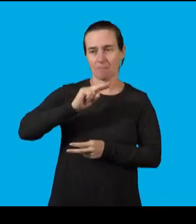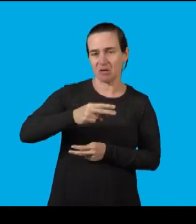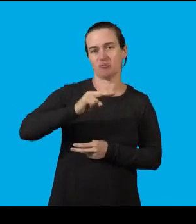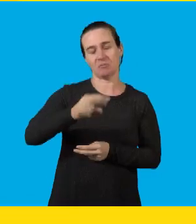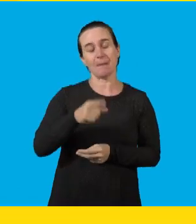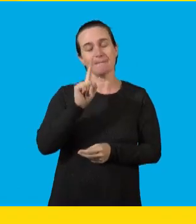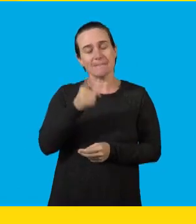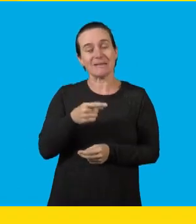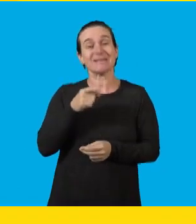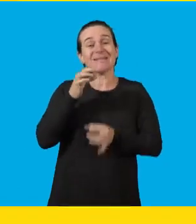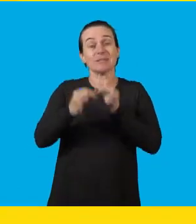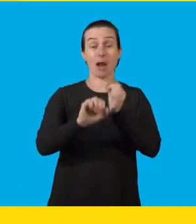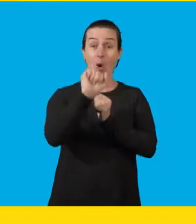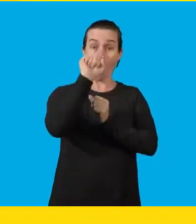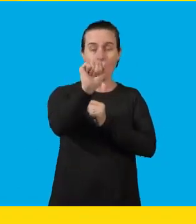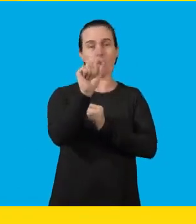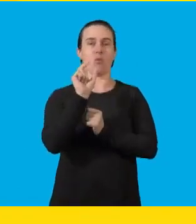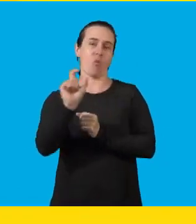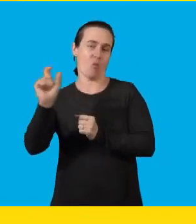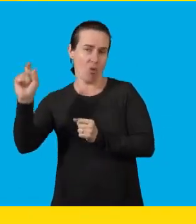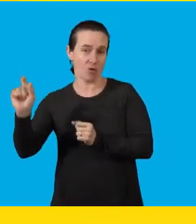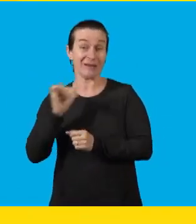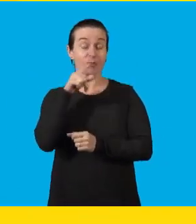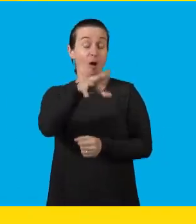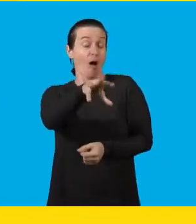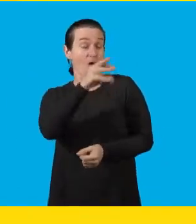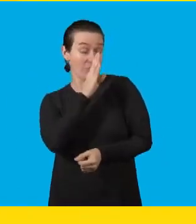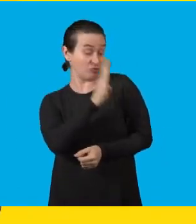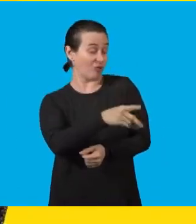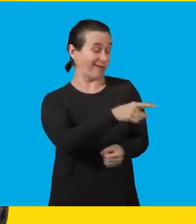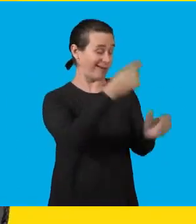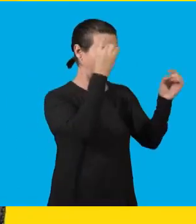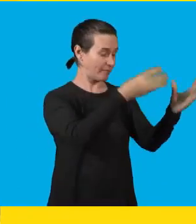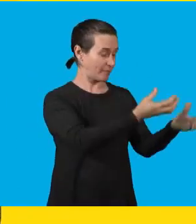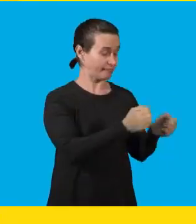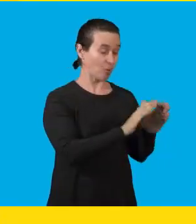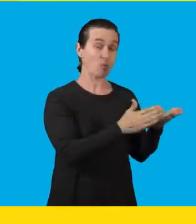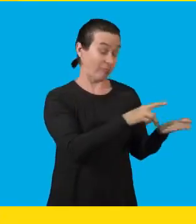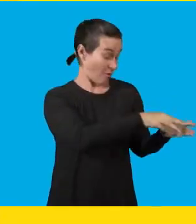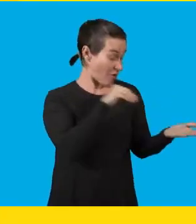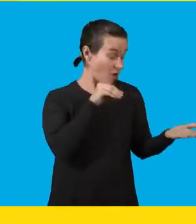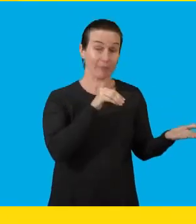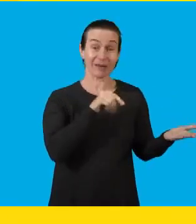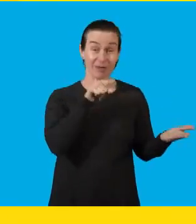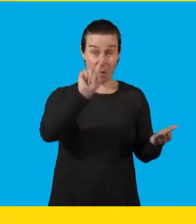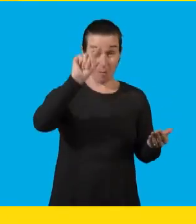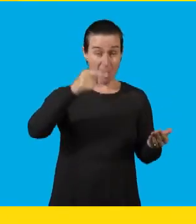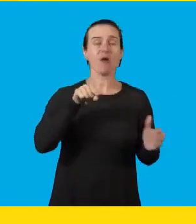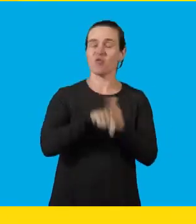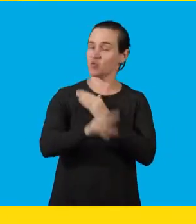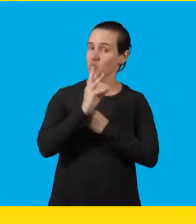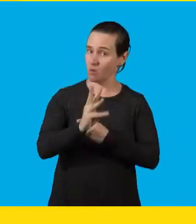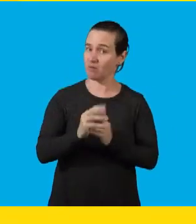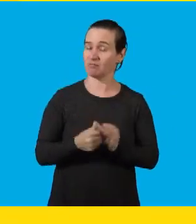that because if you don't define it in your own words and you use the words that are in the source, you will lose